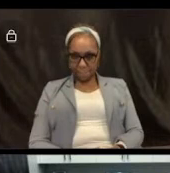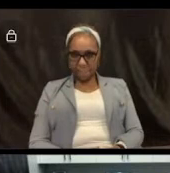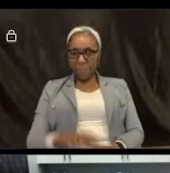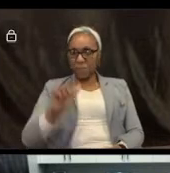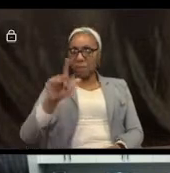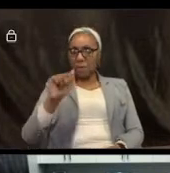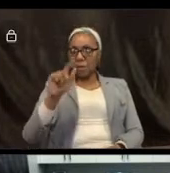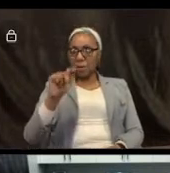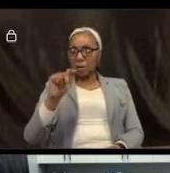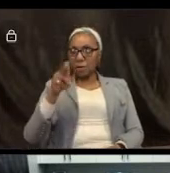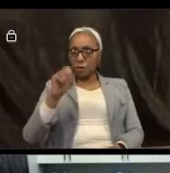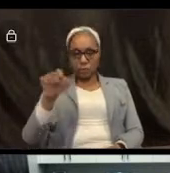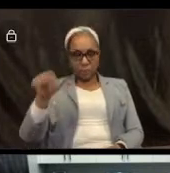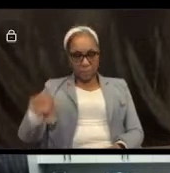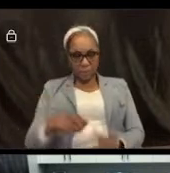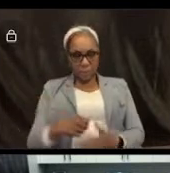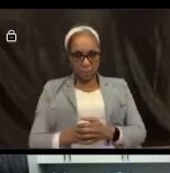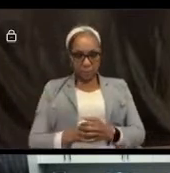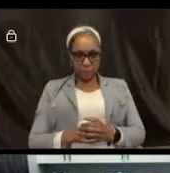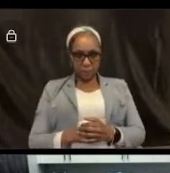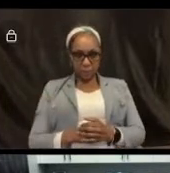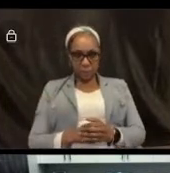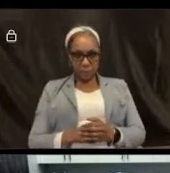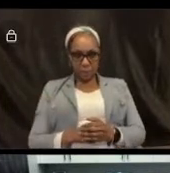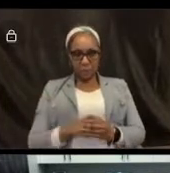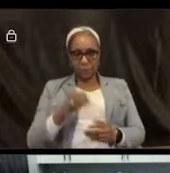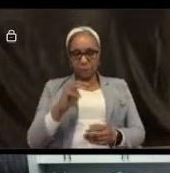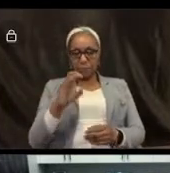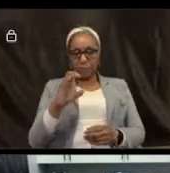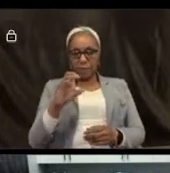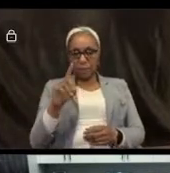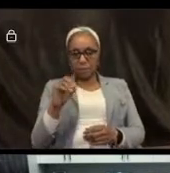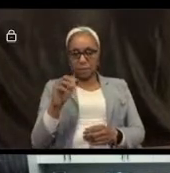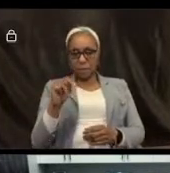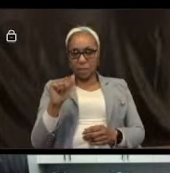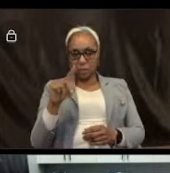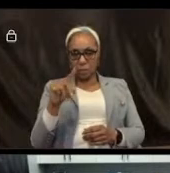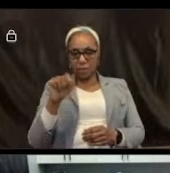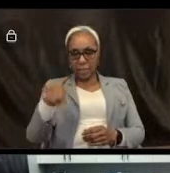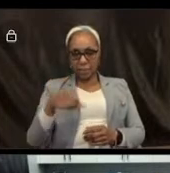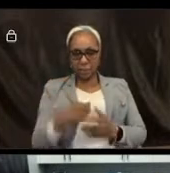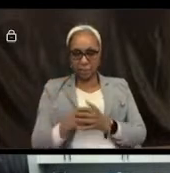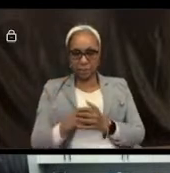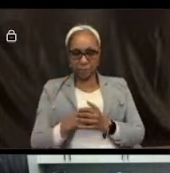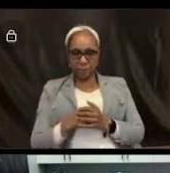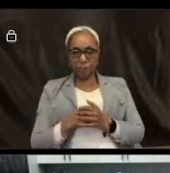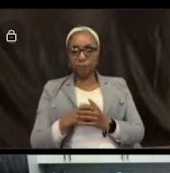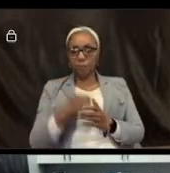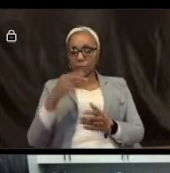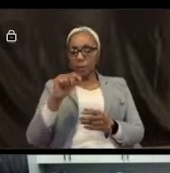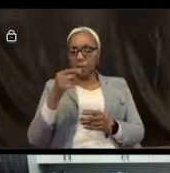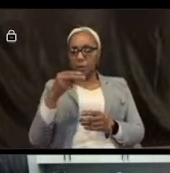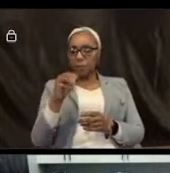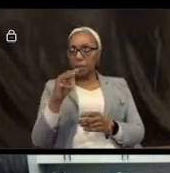Mature, Yes. McDonald, Yes. Thomas,